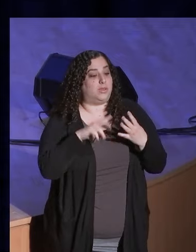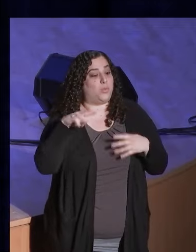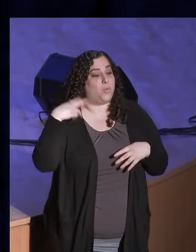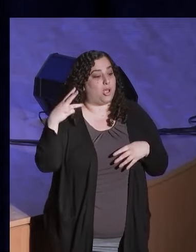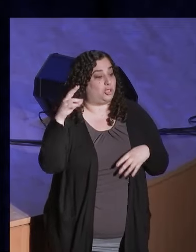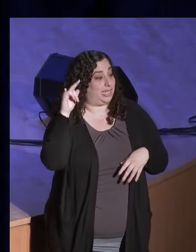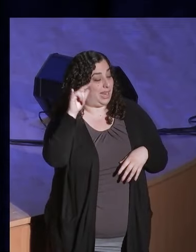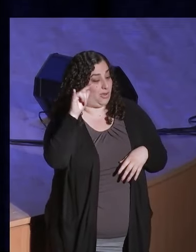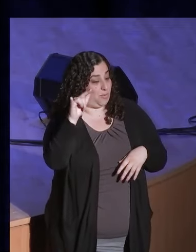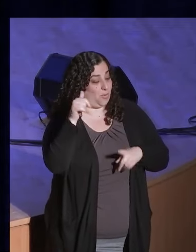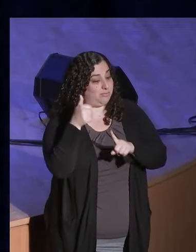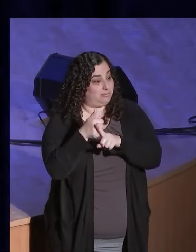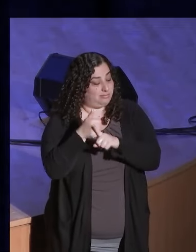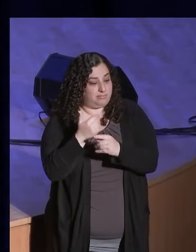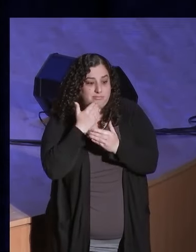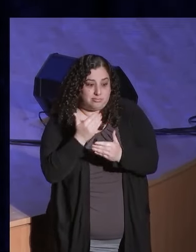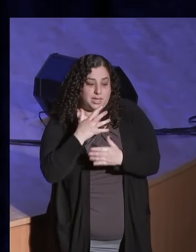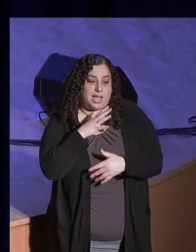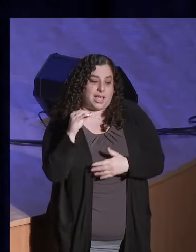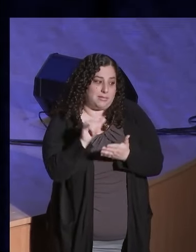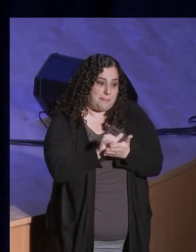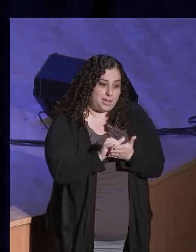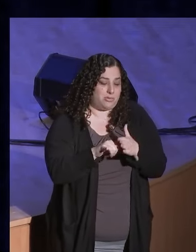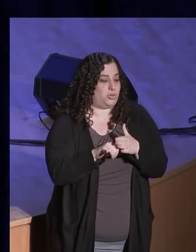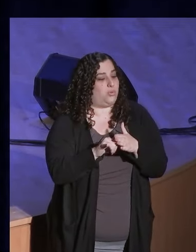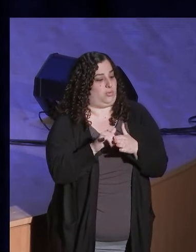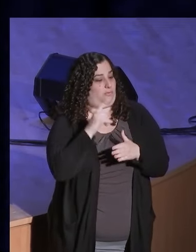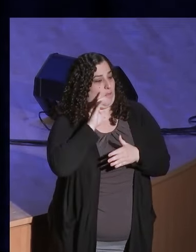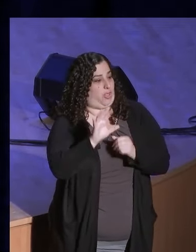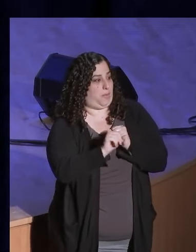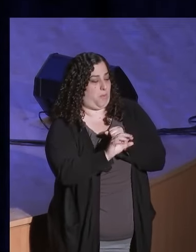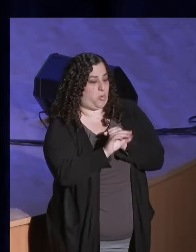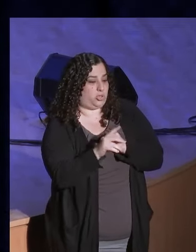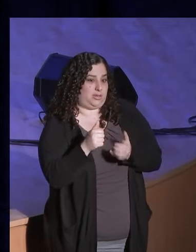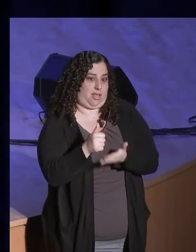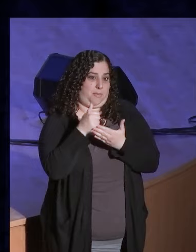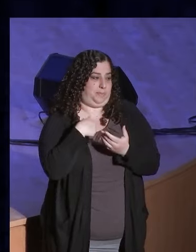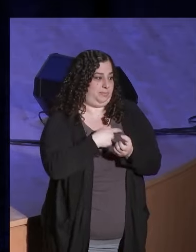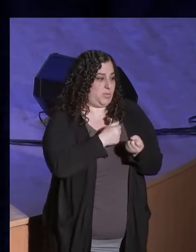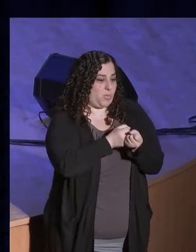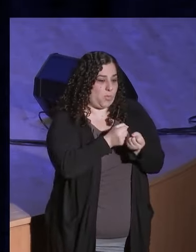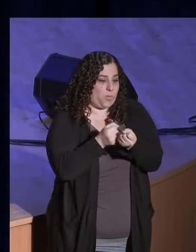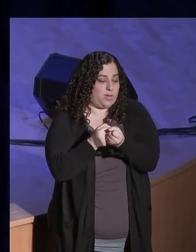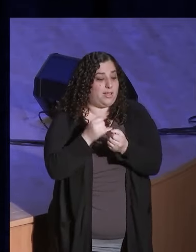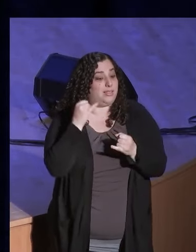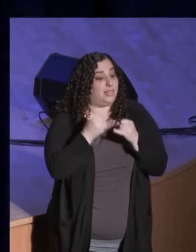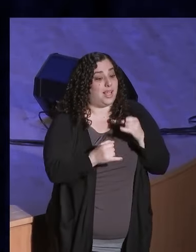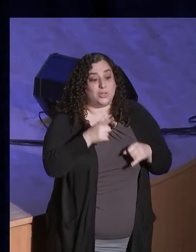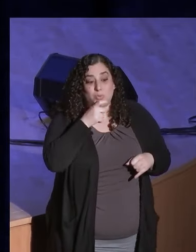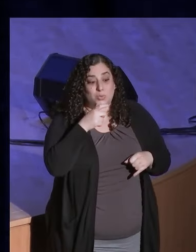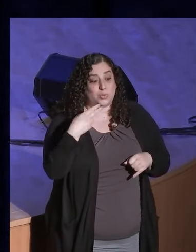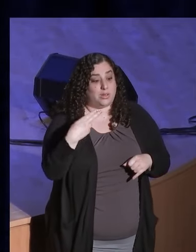Authority and Metro for their essential promotional support. And lastly, Hobbs, Strauss, Dean, and